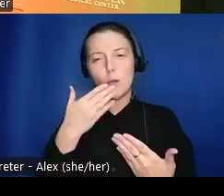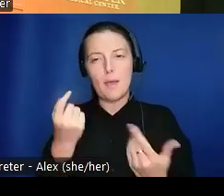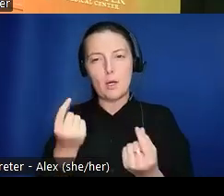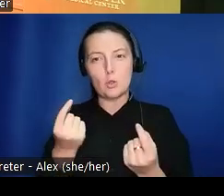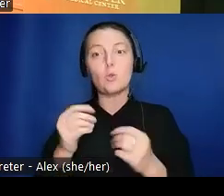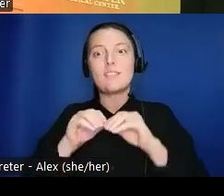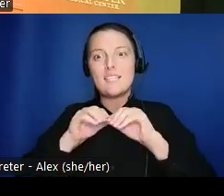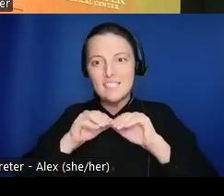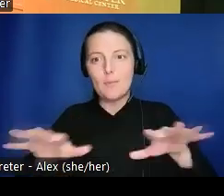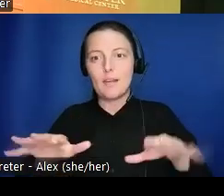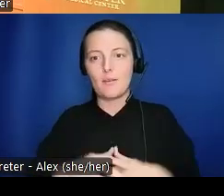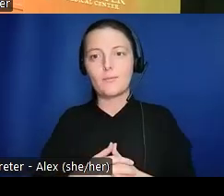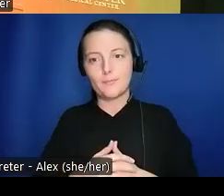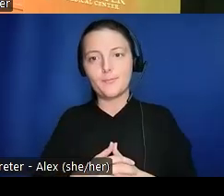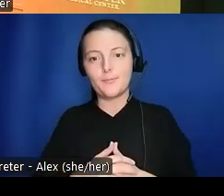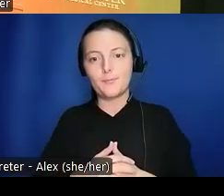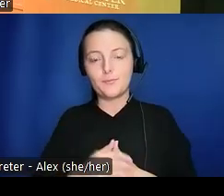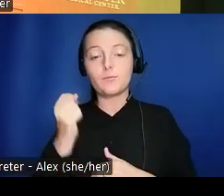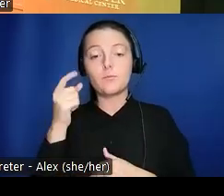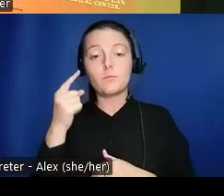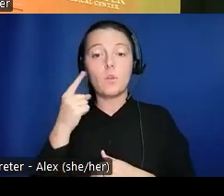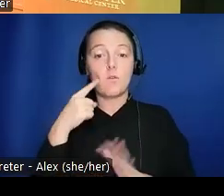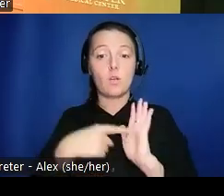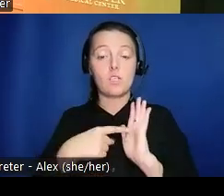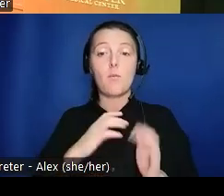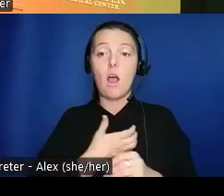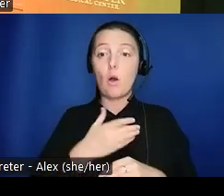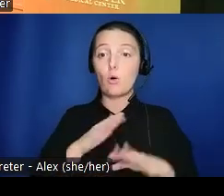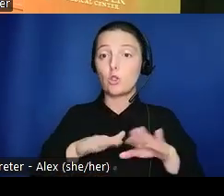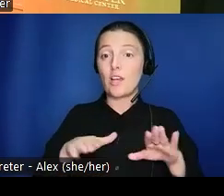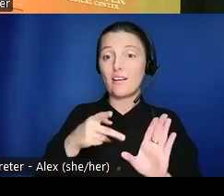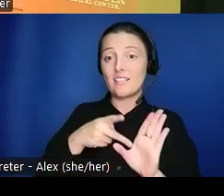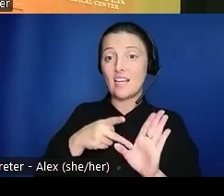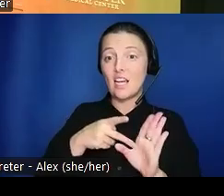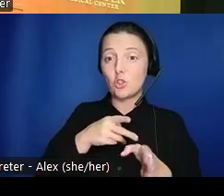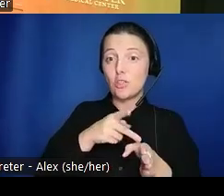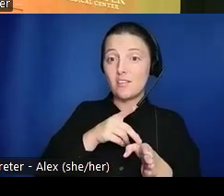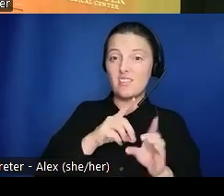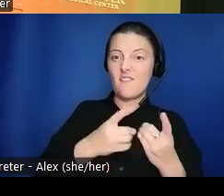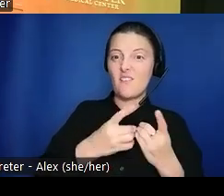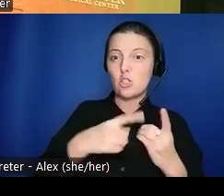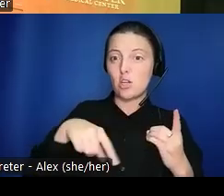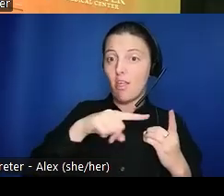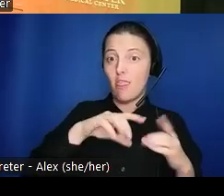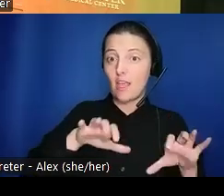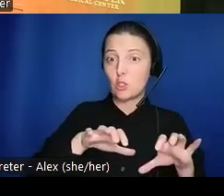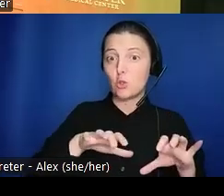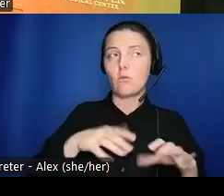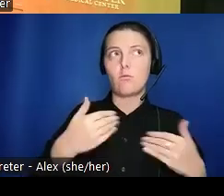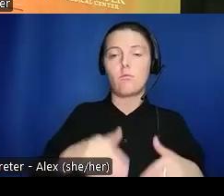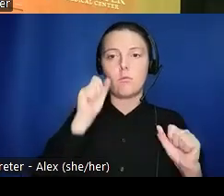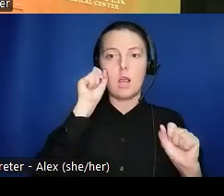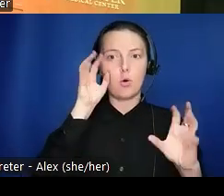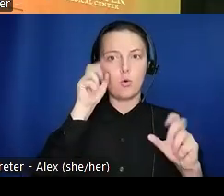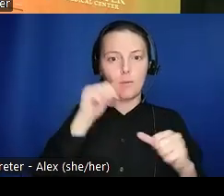that our child psychiatry division does is quite incredible. Our MIPS unit,